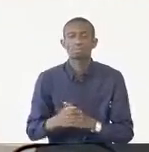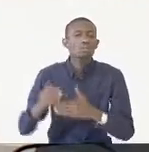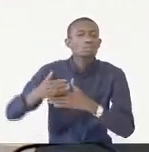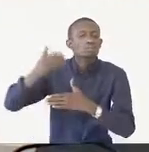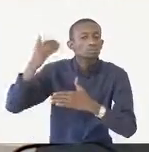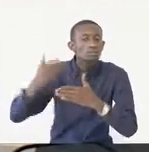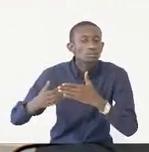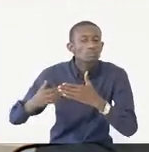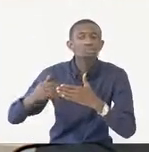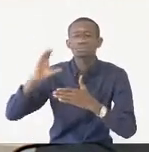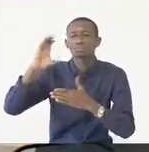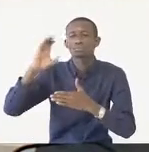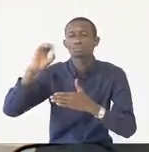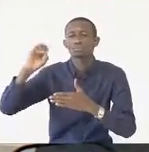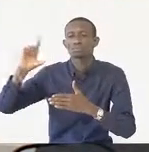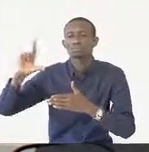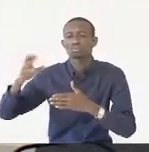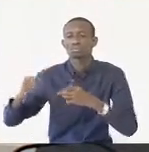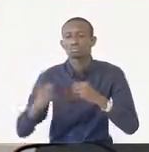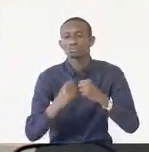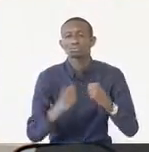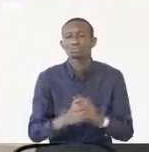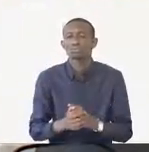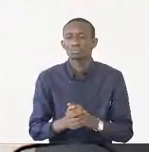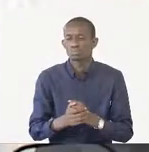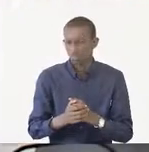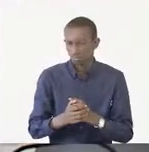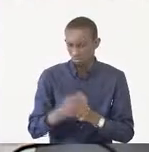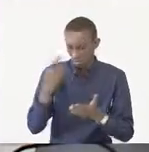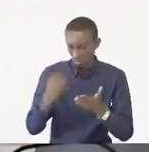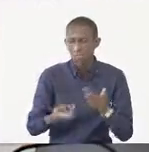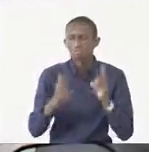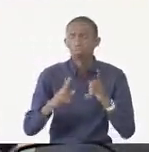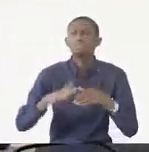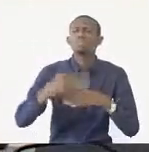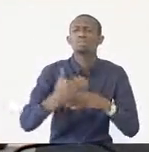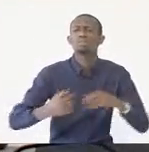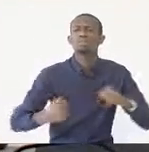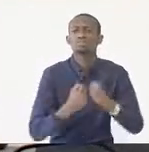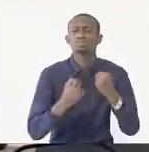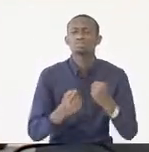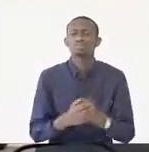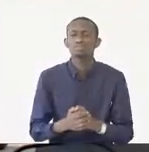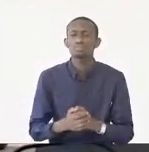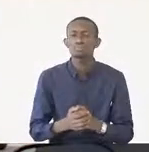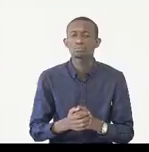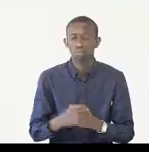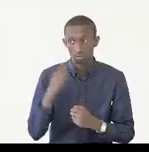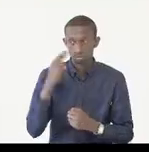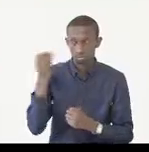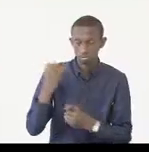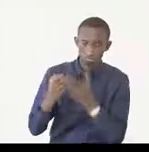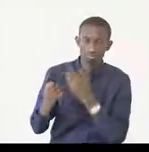collision. Then what will it be after collision? As you see on this diagram,